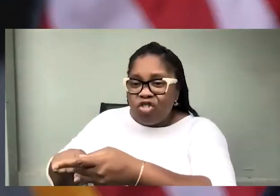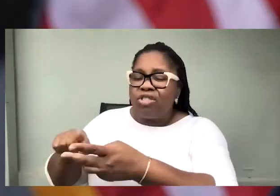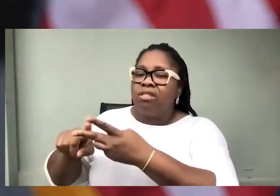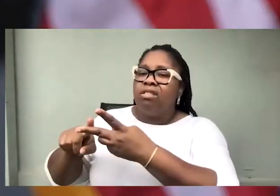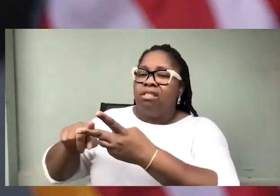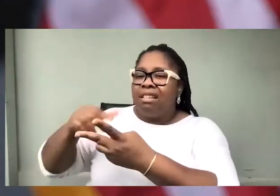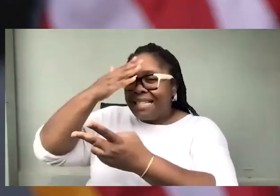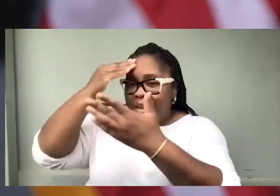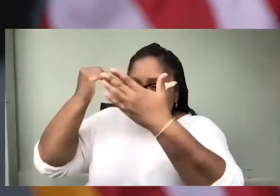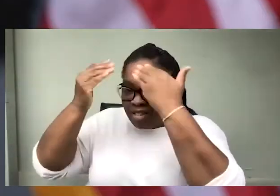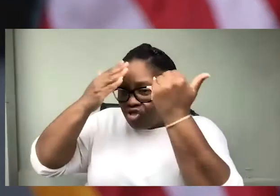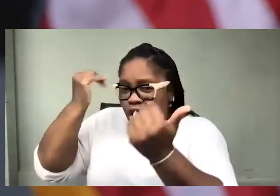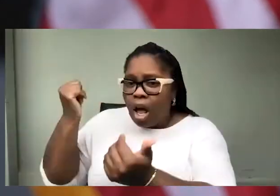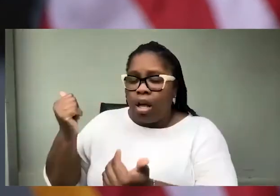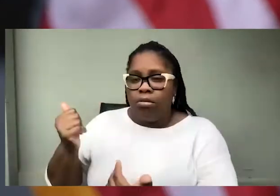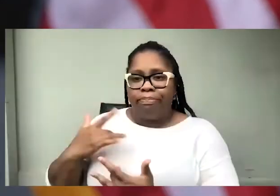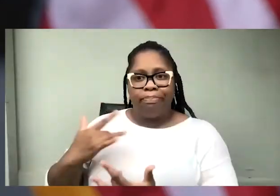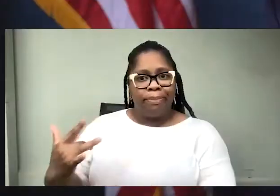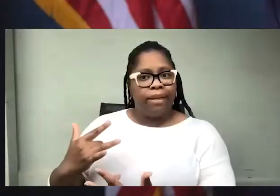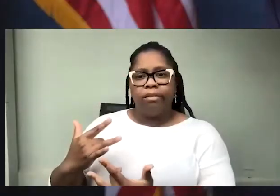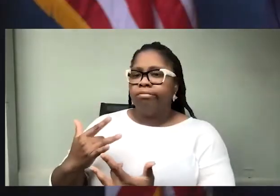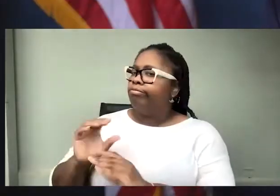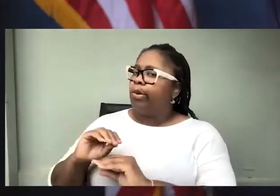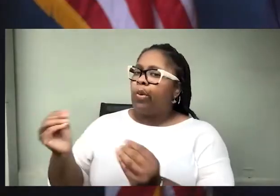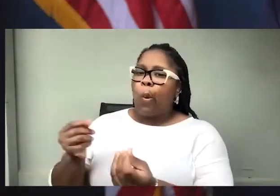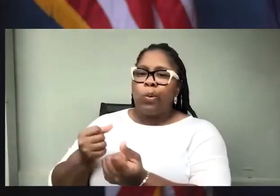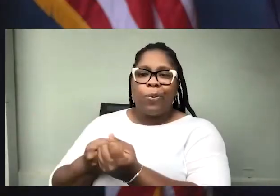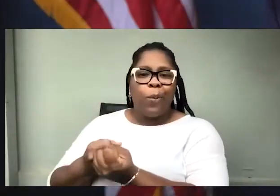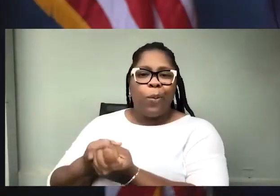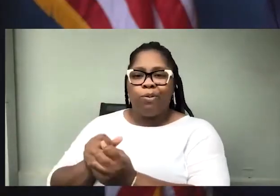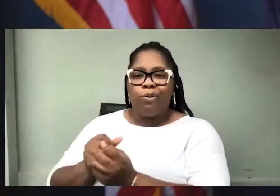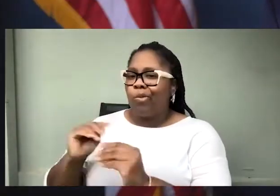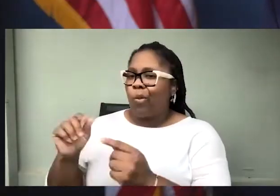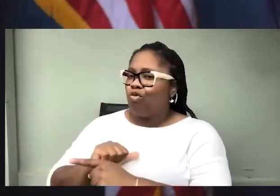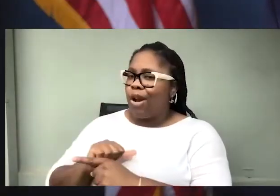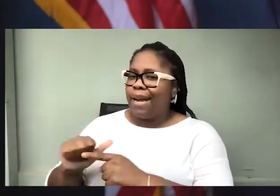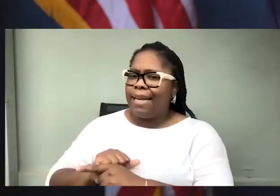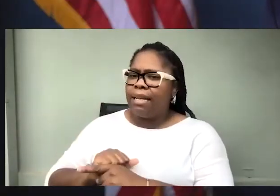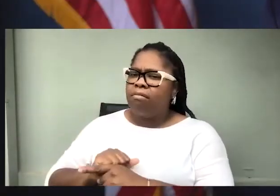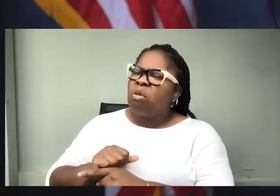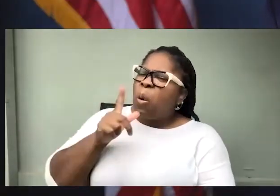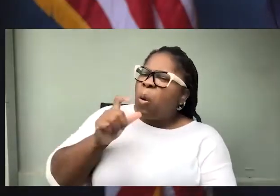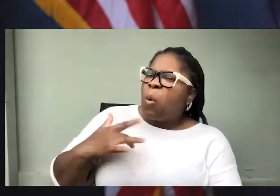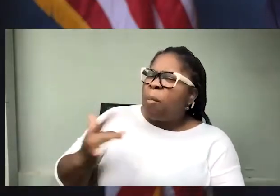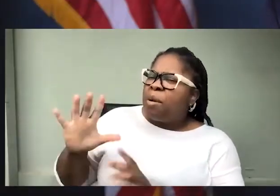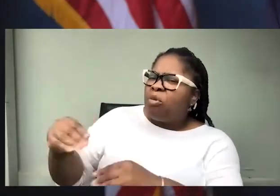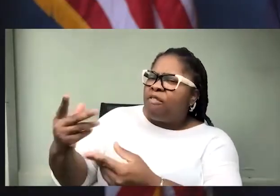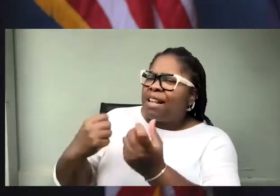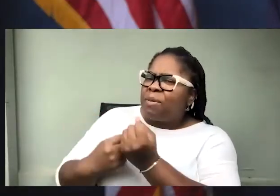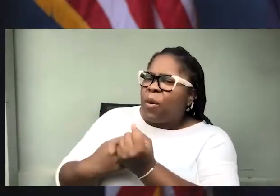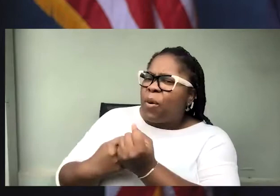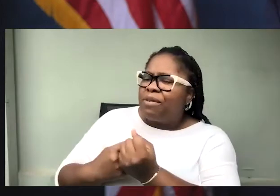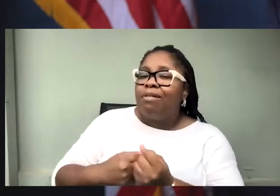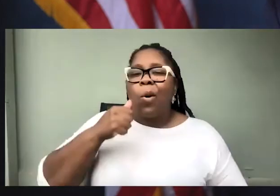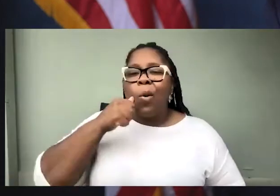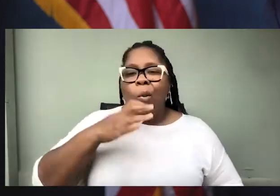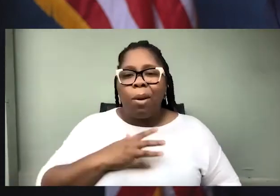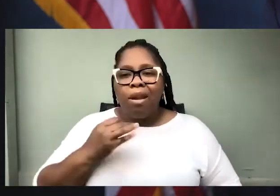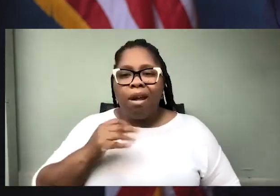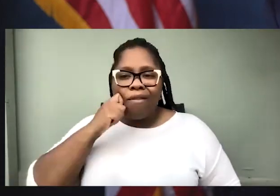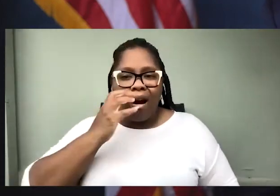usually with little support or training. Women of color are providing a disproportionately large share of this